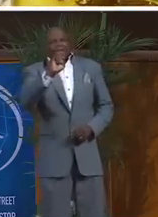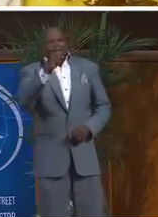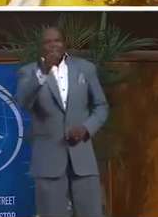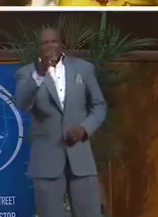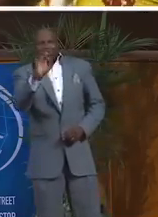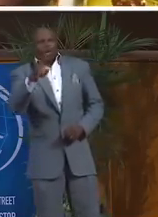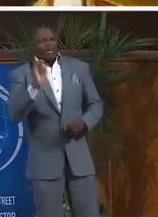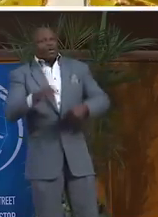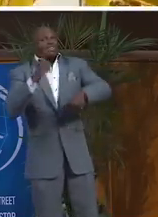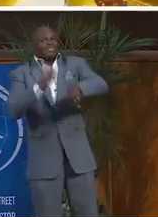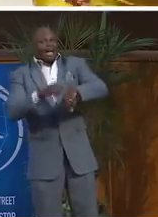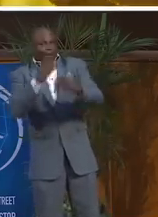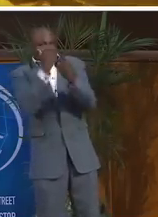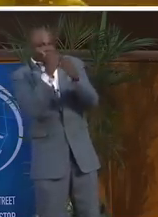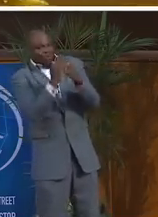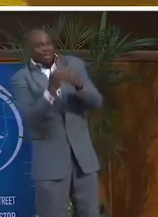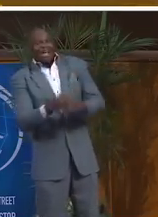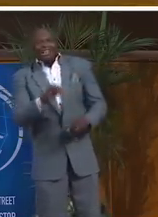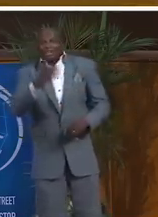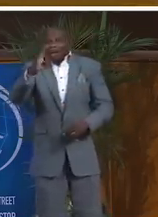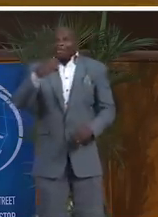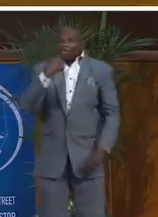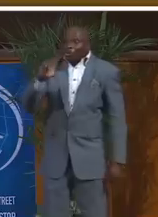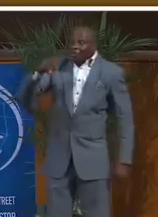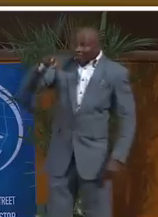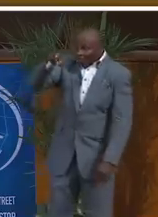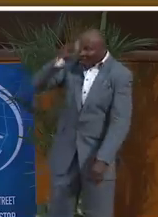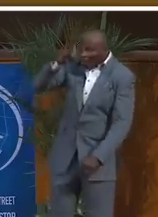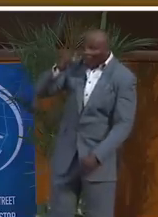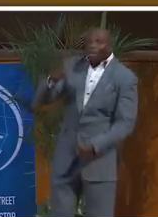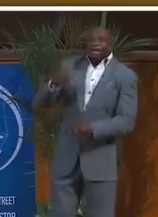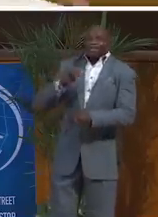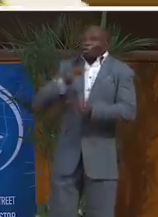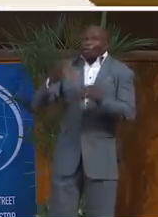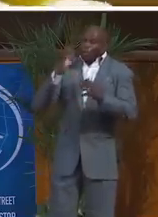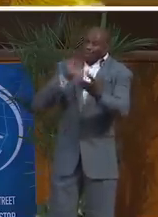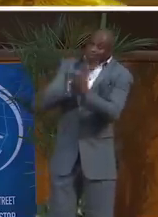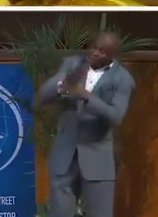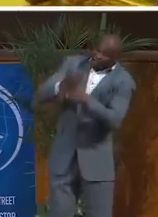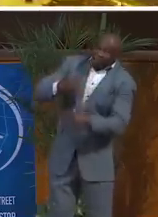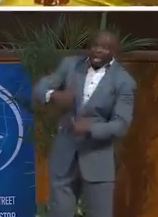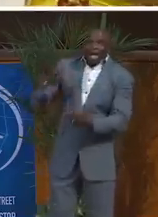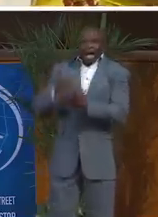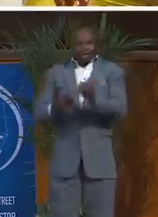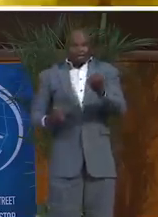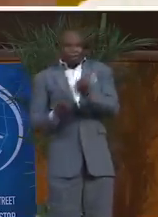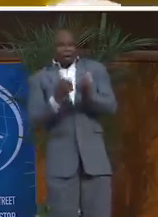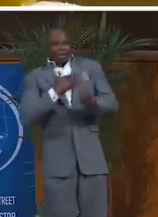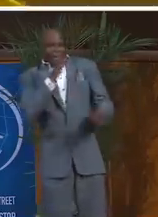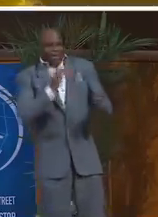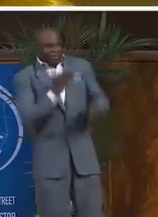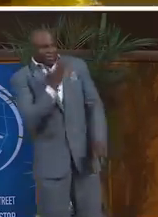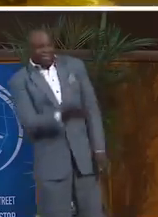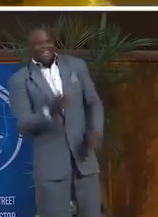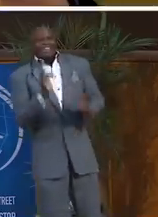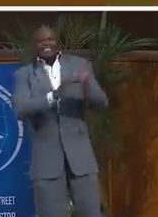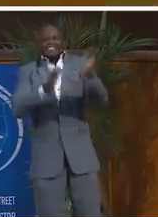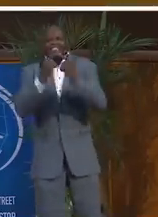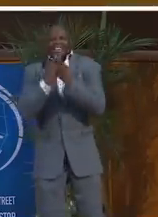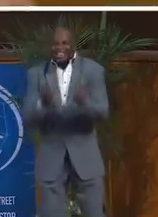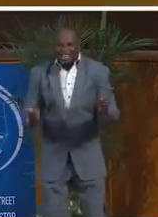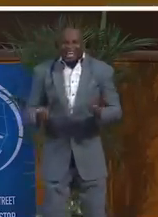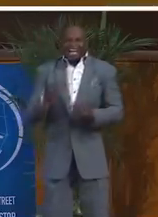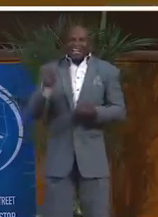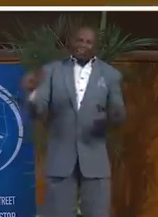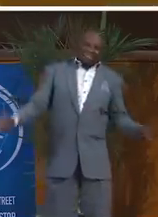your term is up. The God who told Pharaoh, don't mess with me. I'm on the side of my people. Jesus declares,